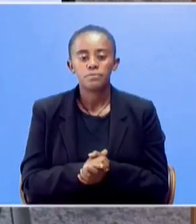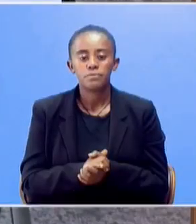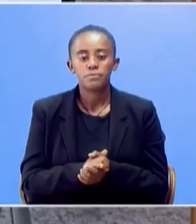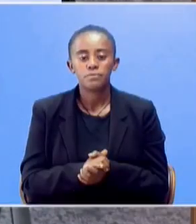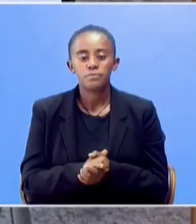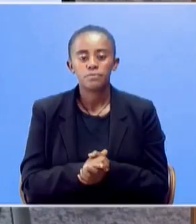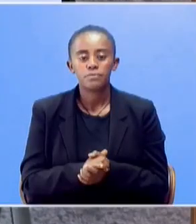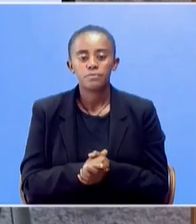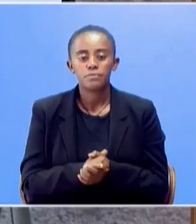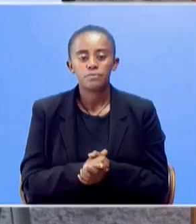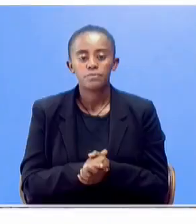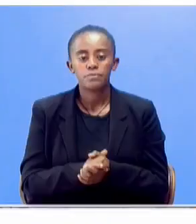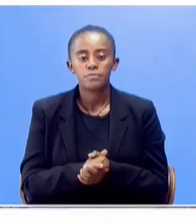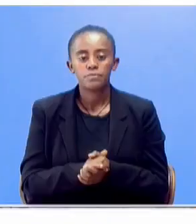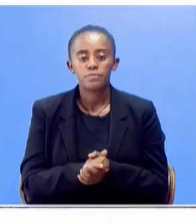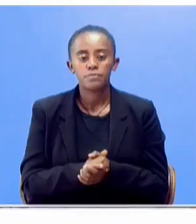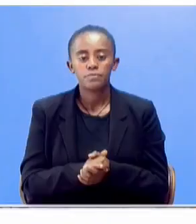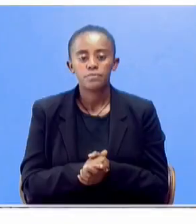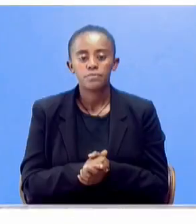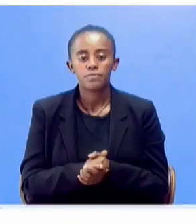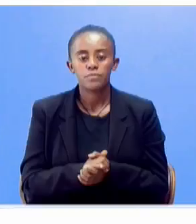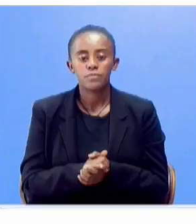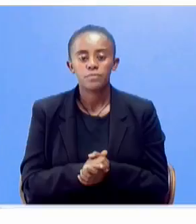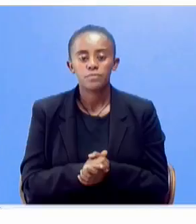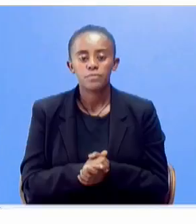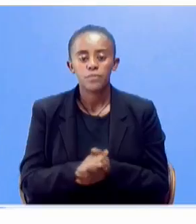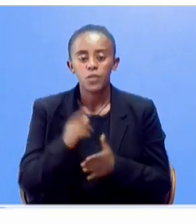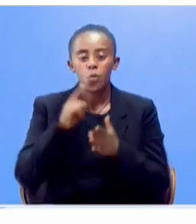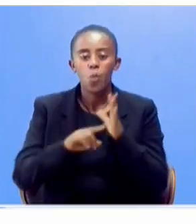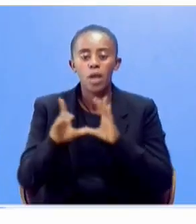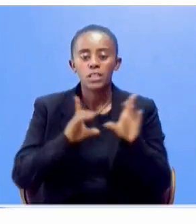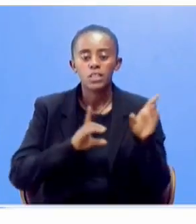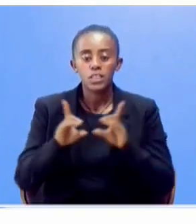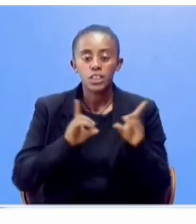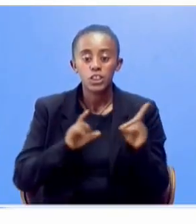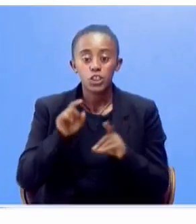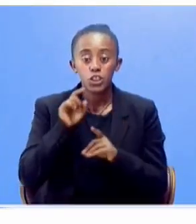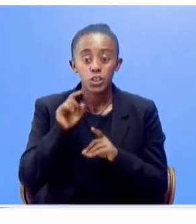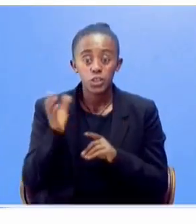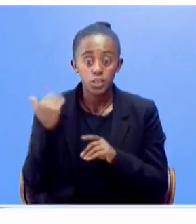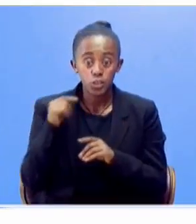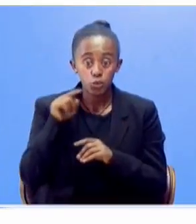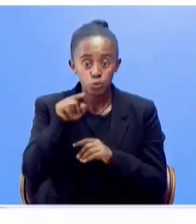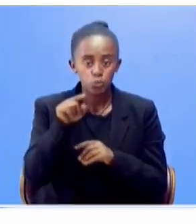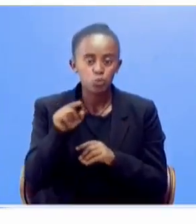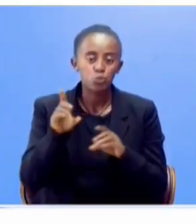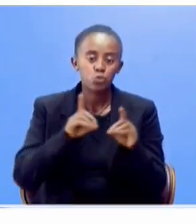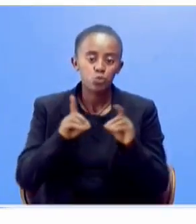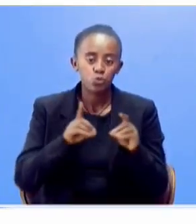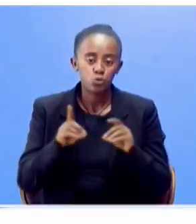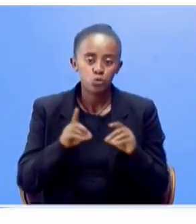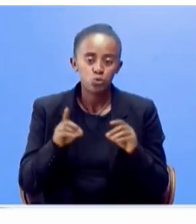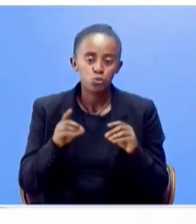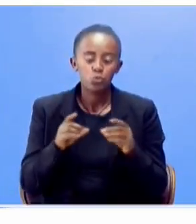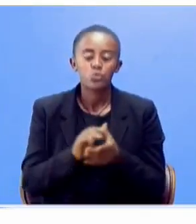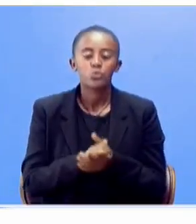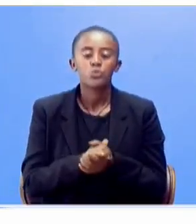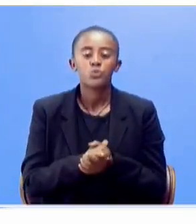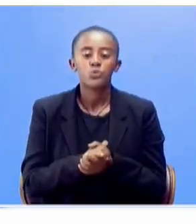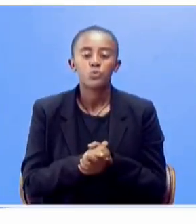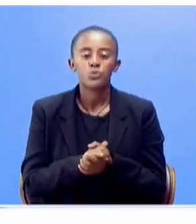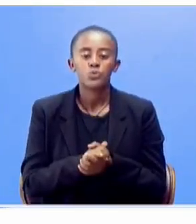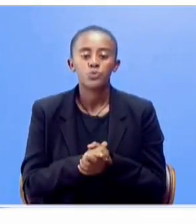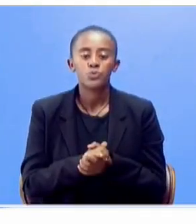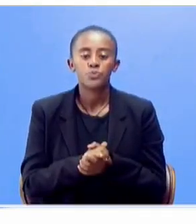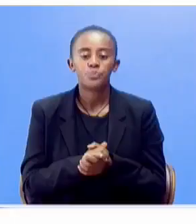All right, this was my question, yeah? What did you do? What did